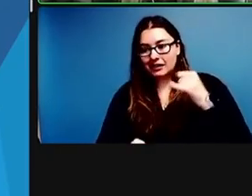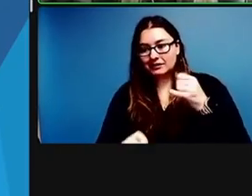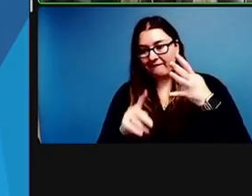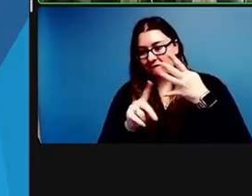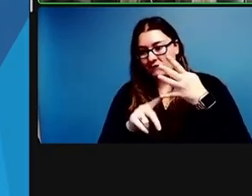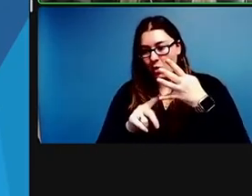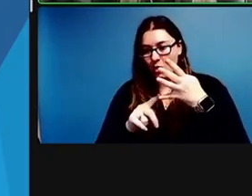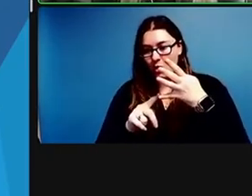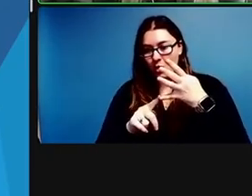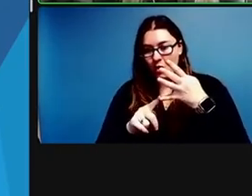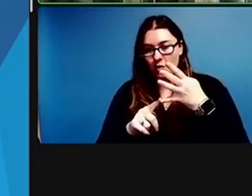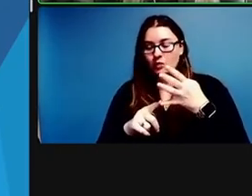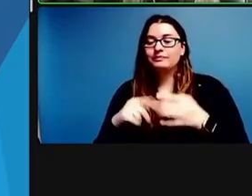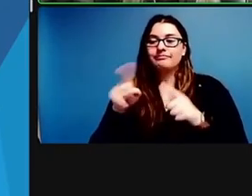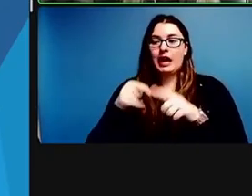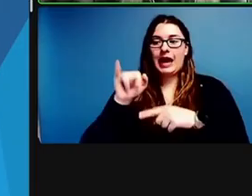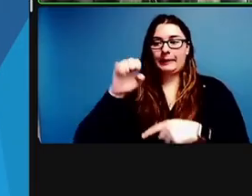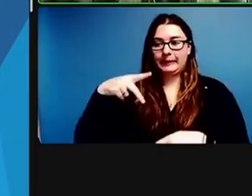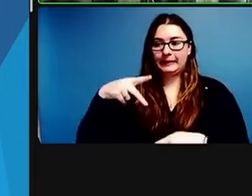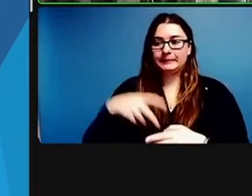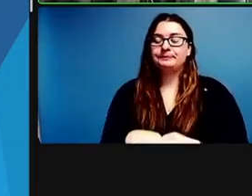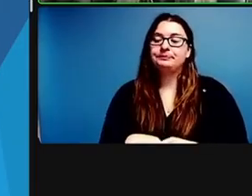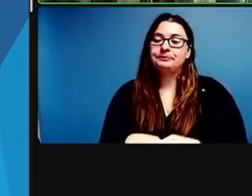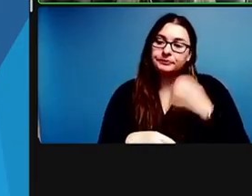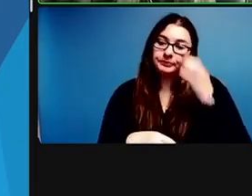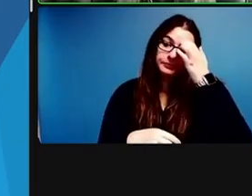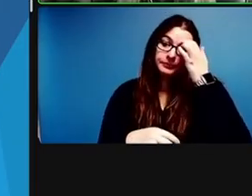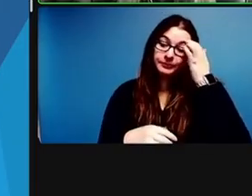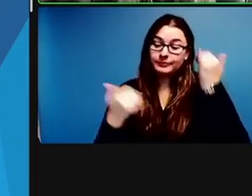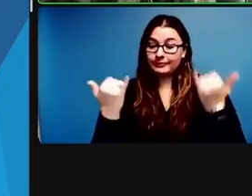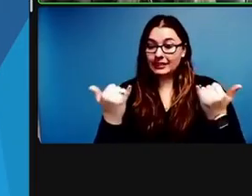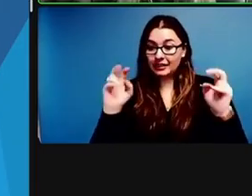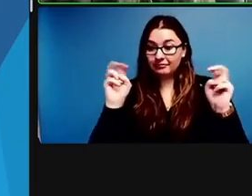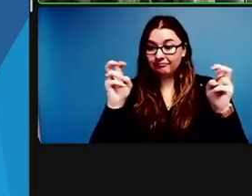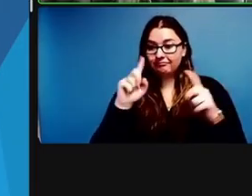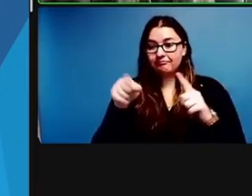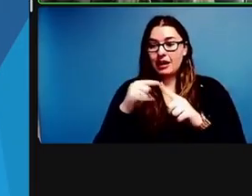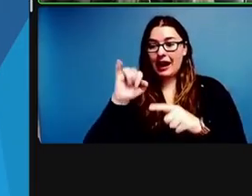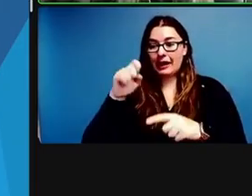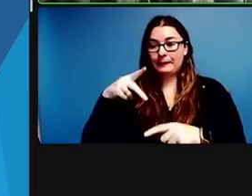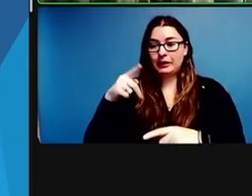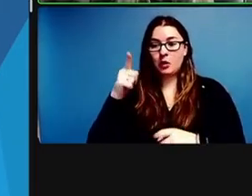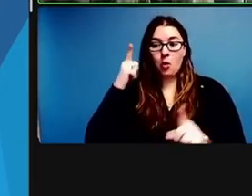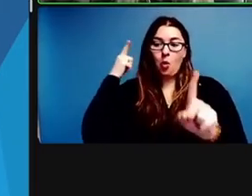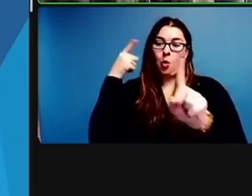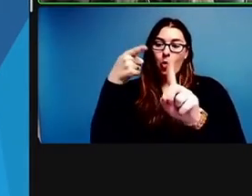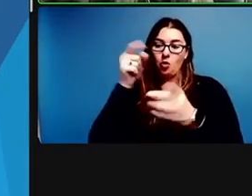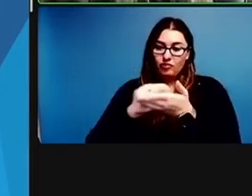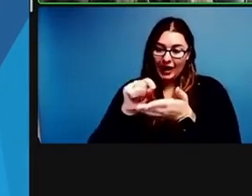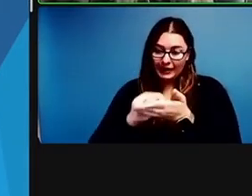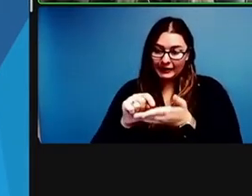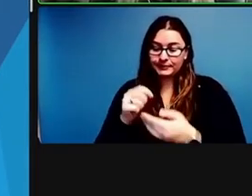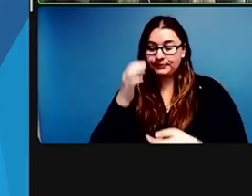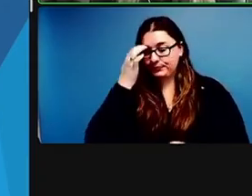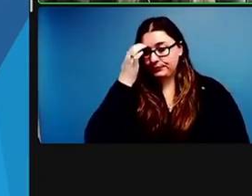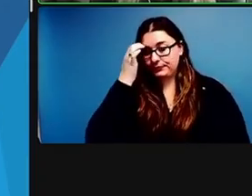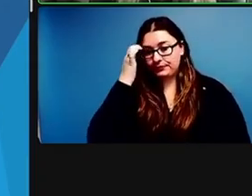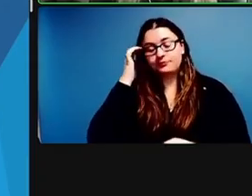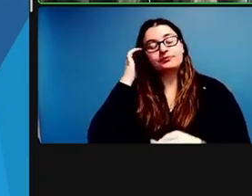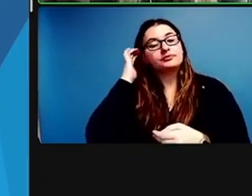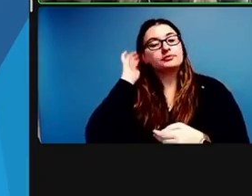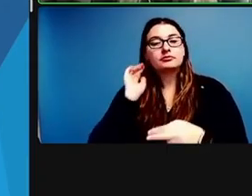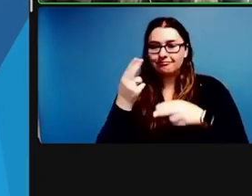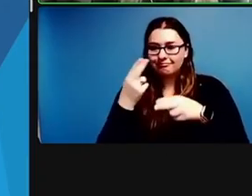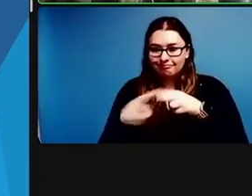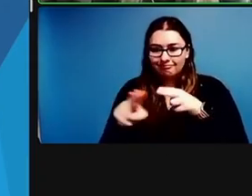4-part series about IEPs. Today's topic is about IEP goal writing. And just briefly, if you